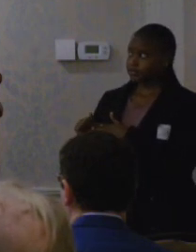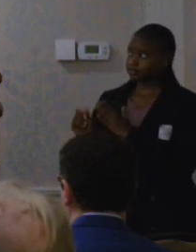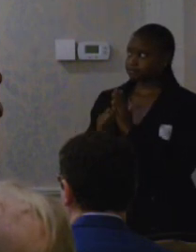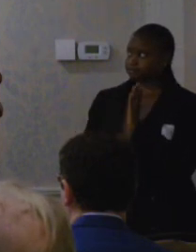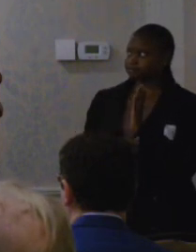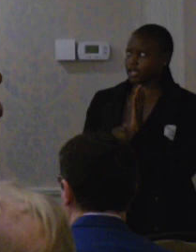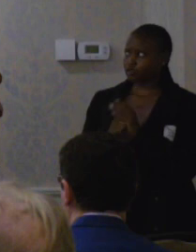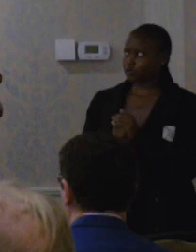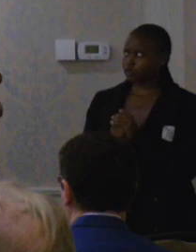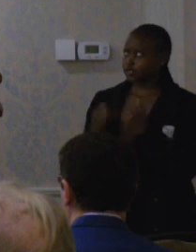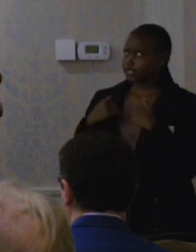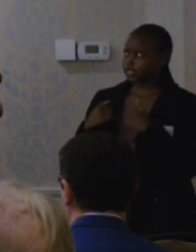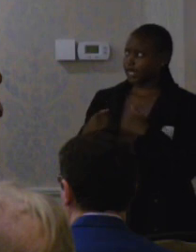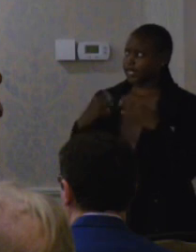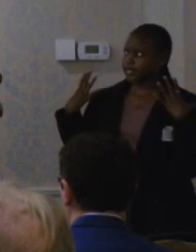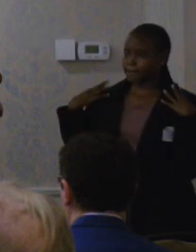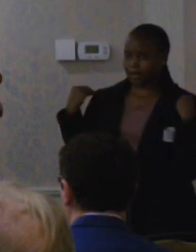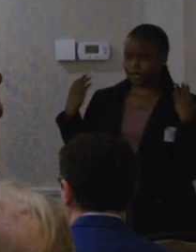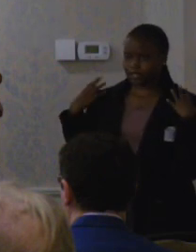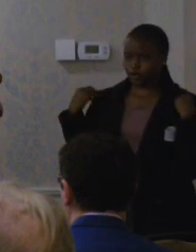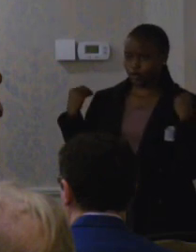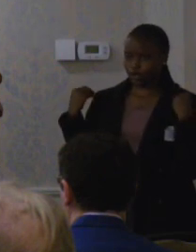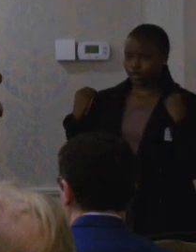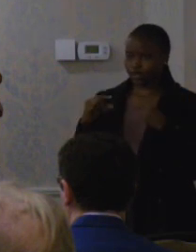of very practical